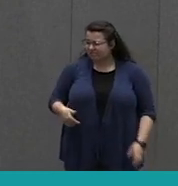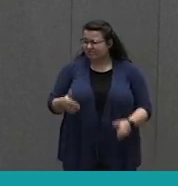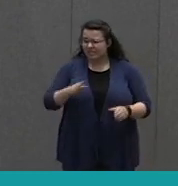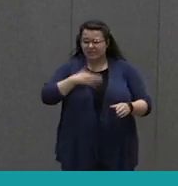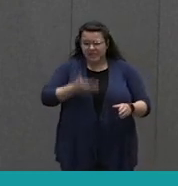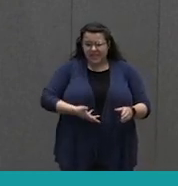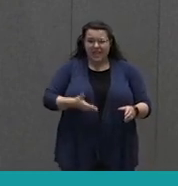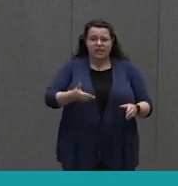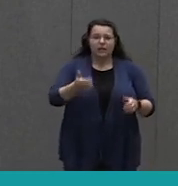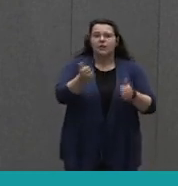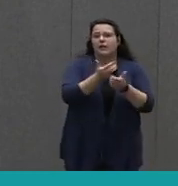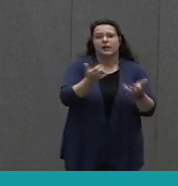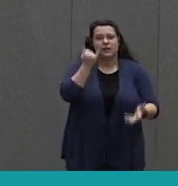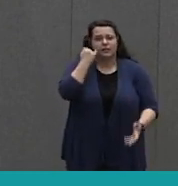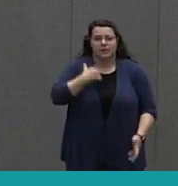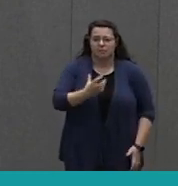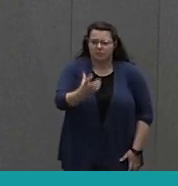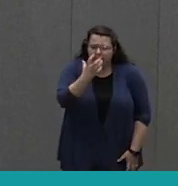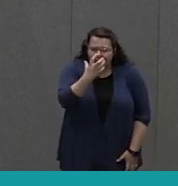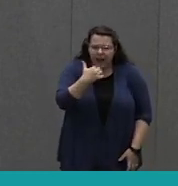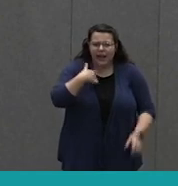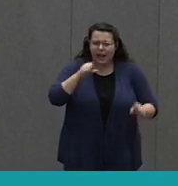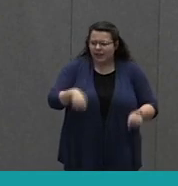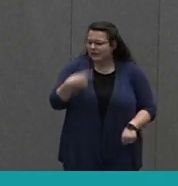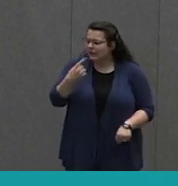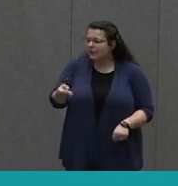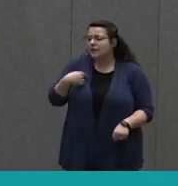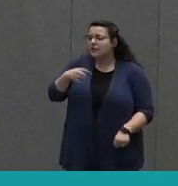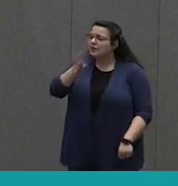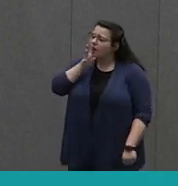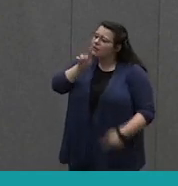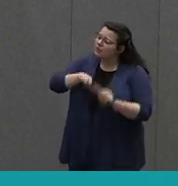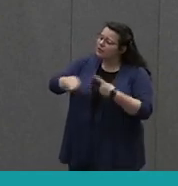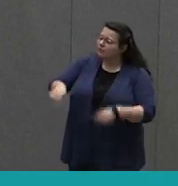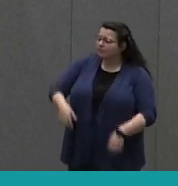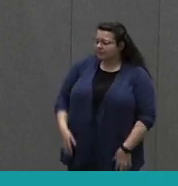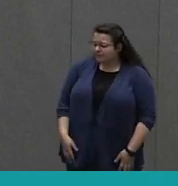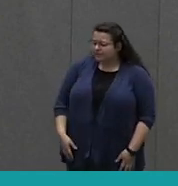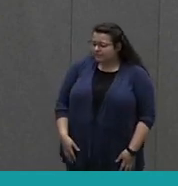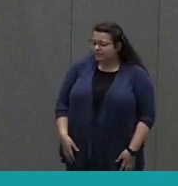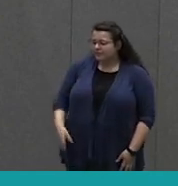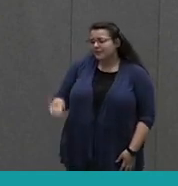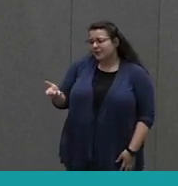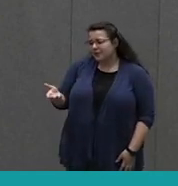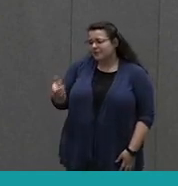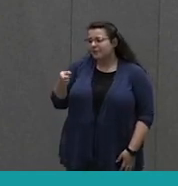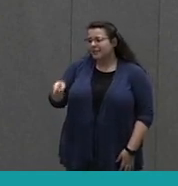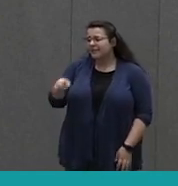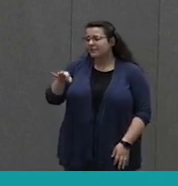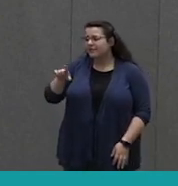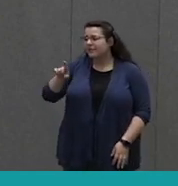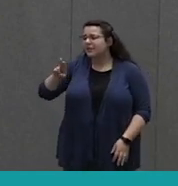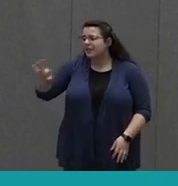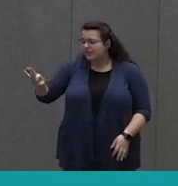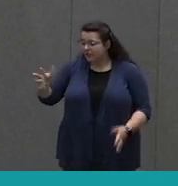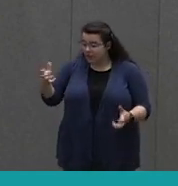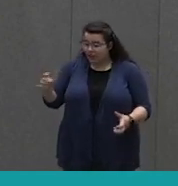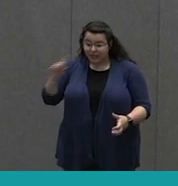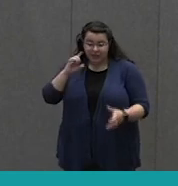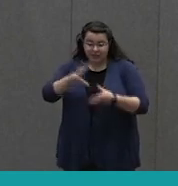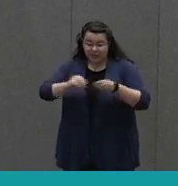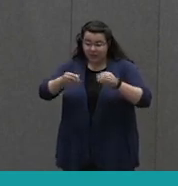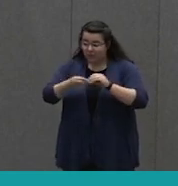mad. I just talk to him. Paz. He's a fluff. Paz, you want to hear a story this